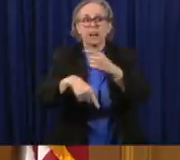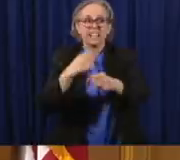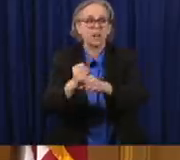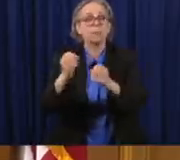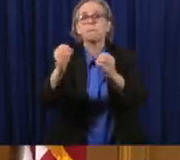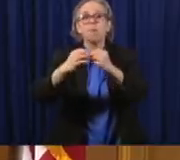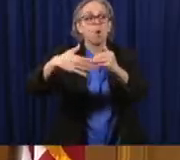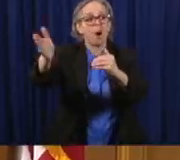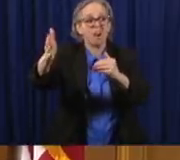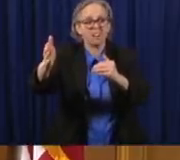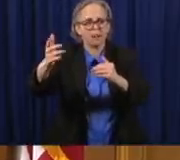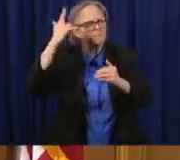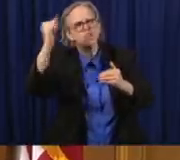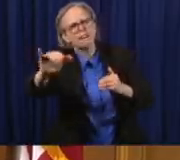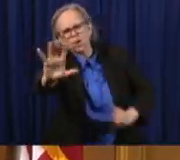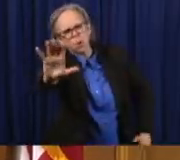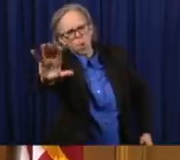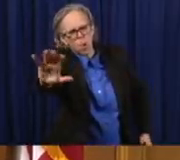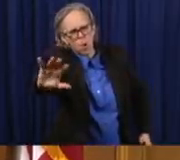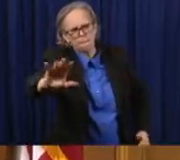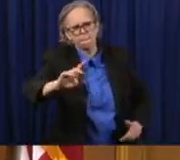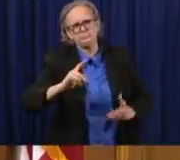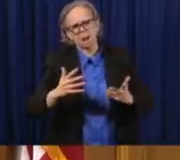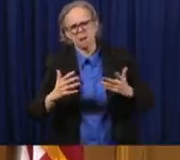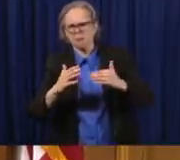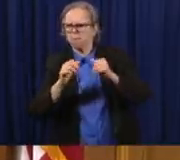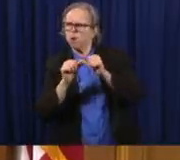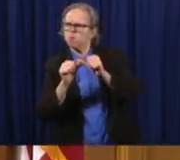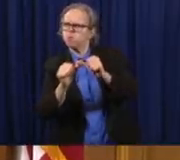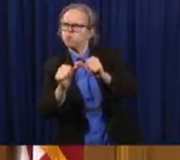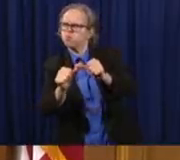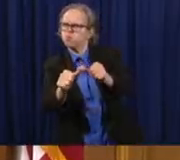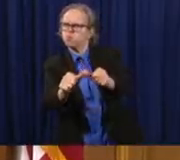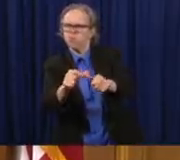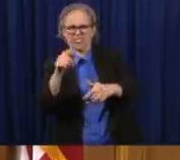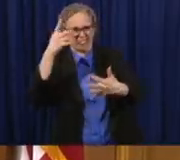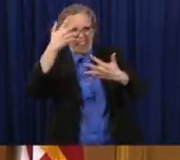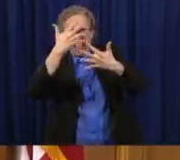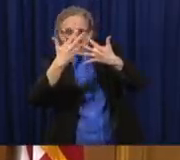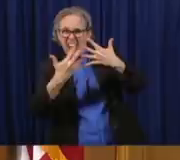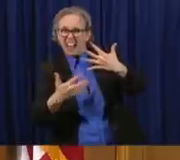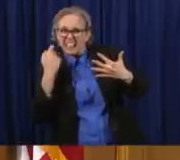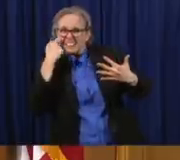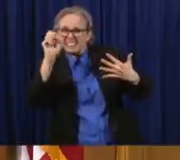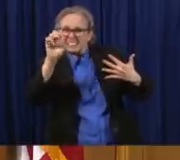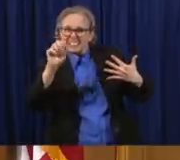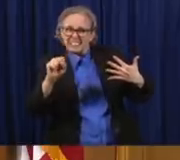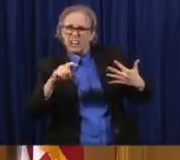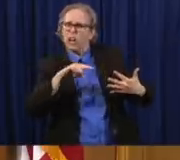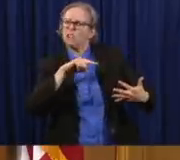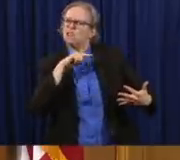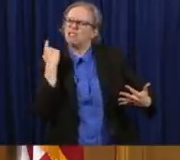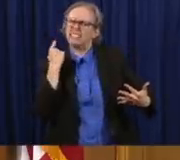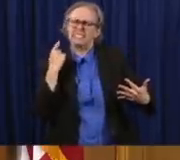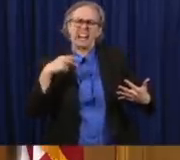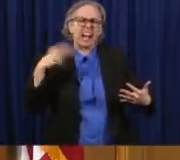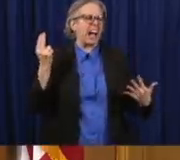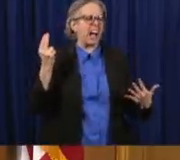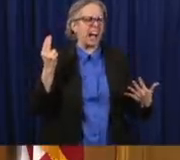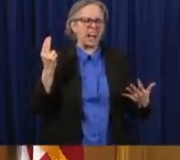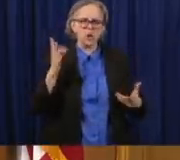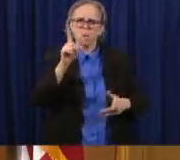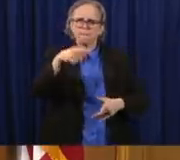while. Those are individuals who certainly are at the most risk and are going to have to be